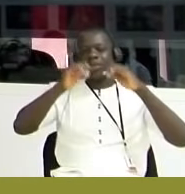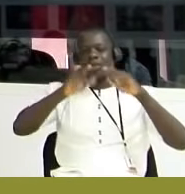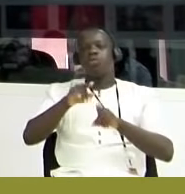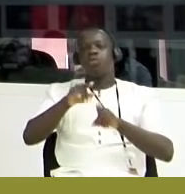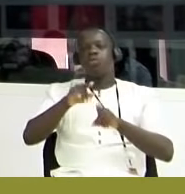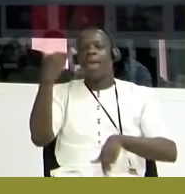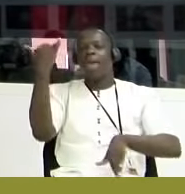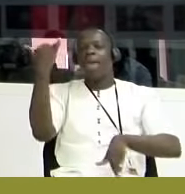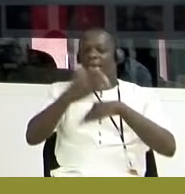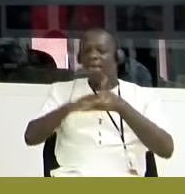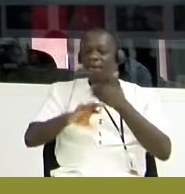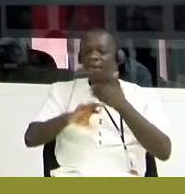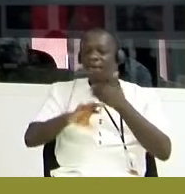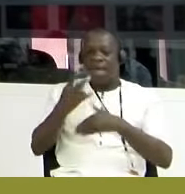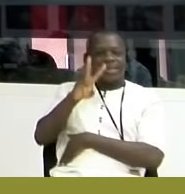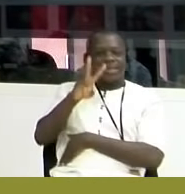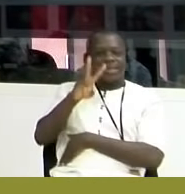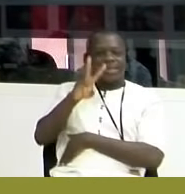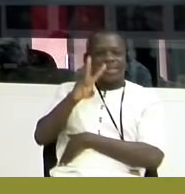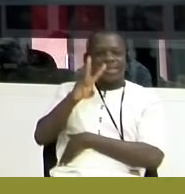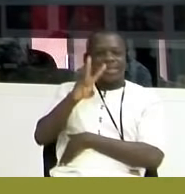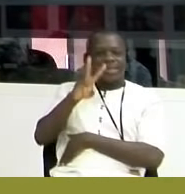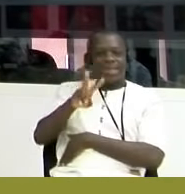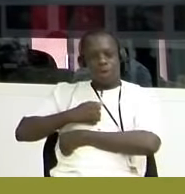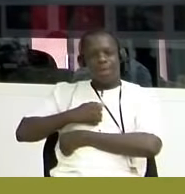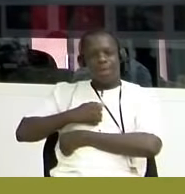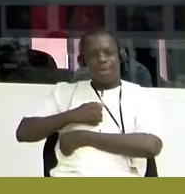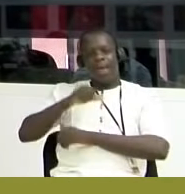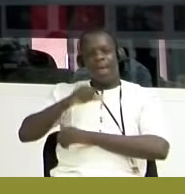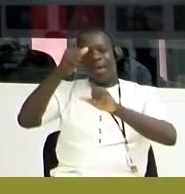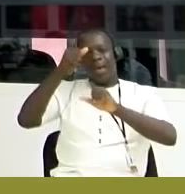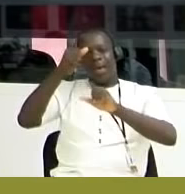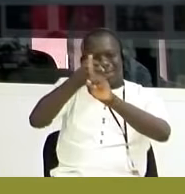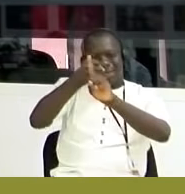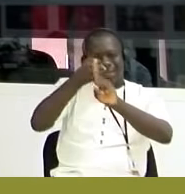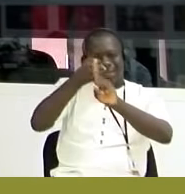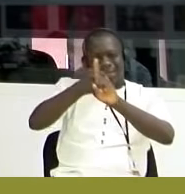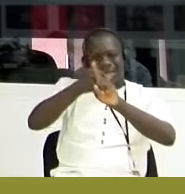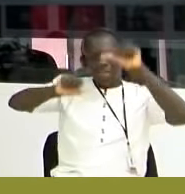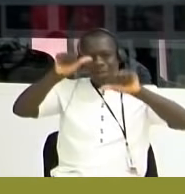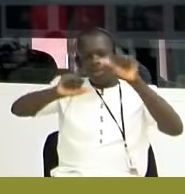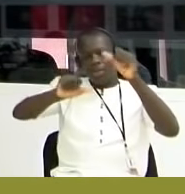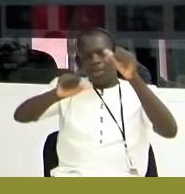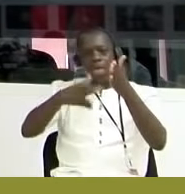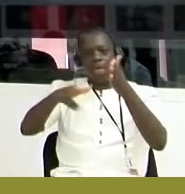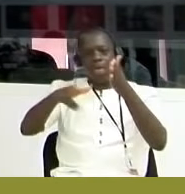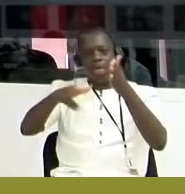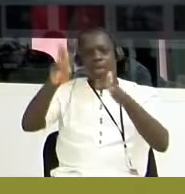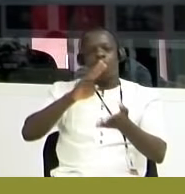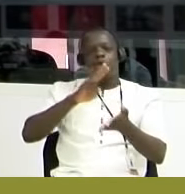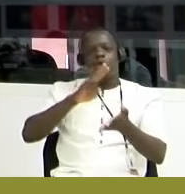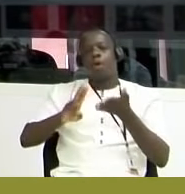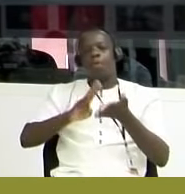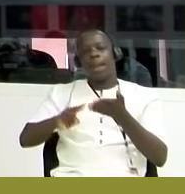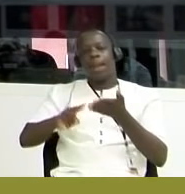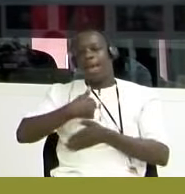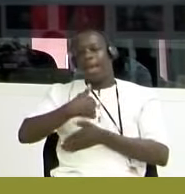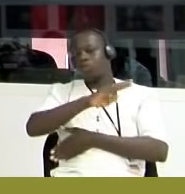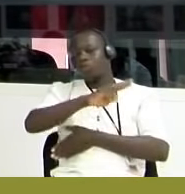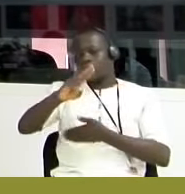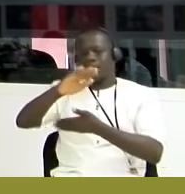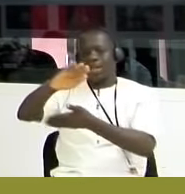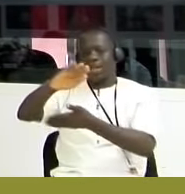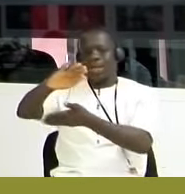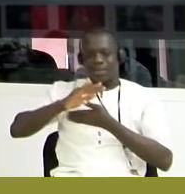report? No. Normally those ones, I don't receive them as a minister. I have not